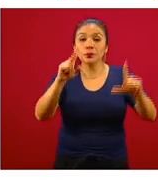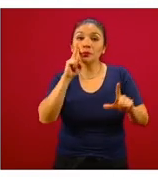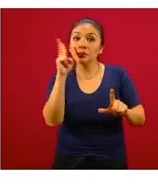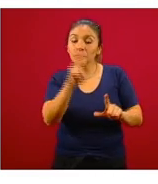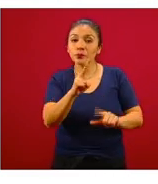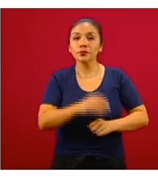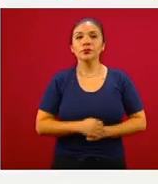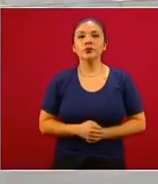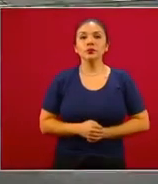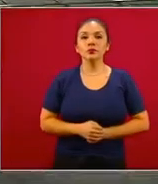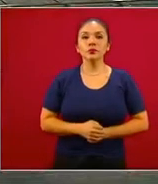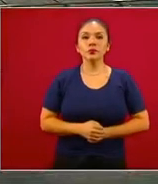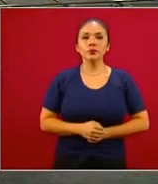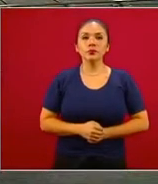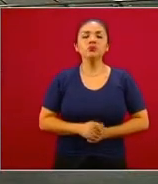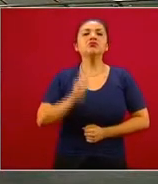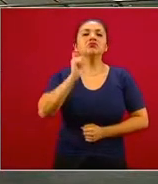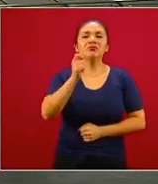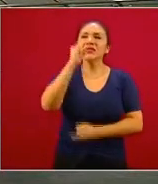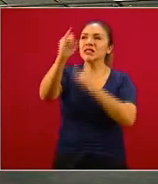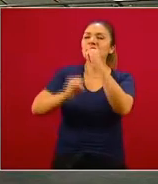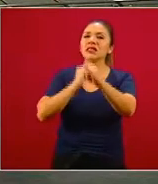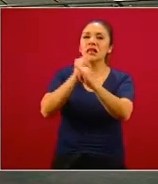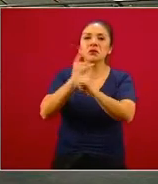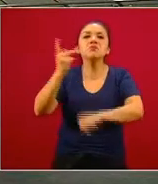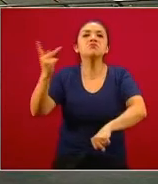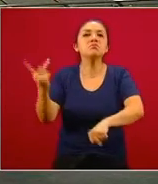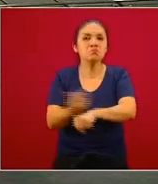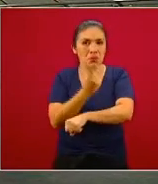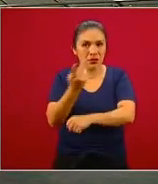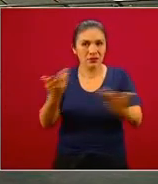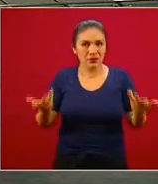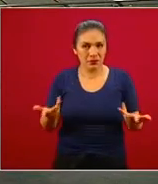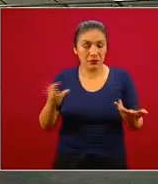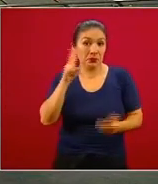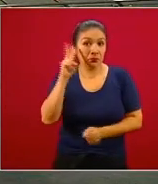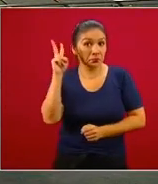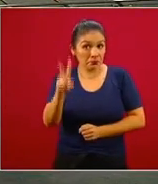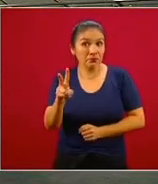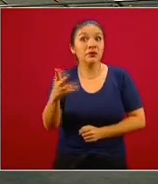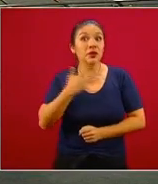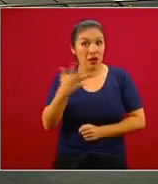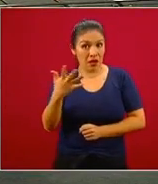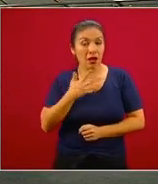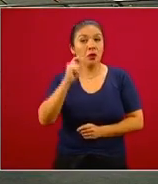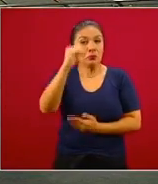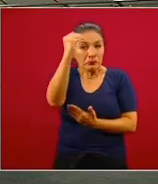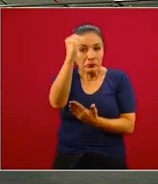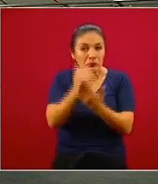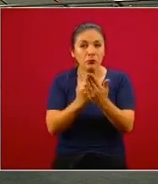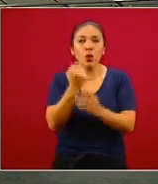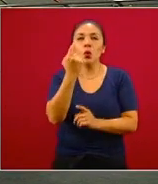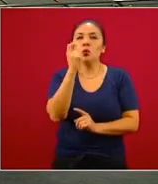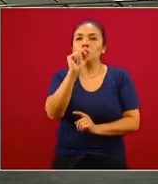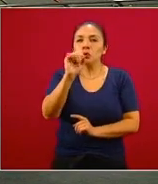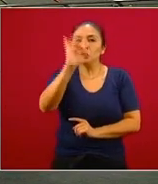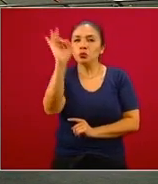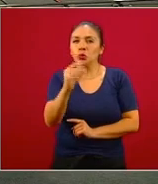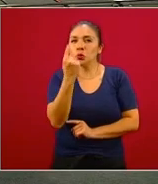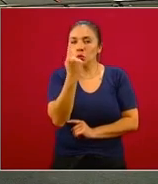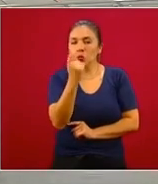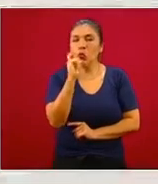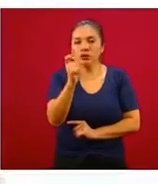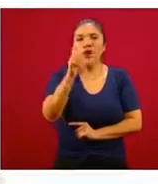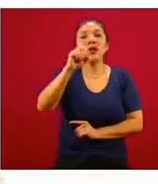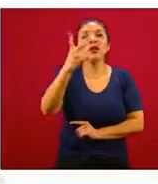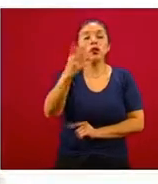actualización day del 44 índice since de we started with the contagios. national campaign of safe distance and prevention Reducción de measures. un punto porcentual más, 32% los casos